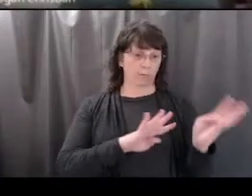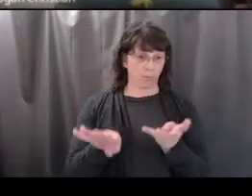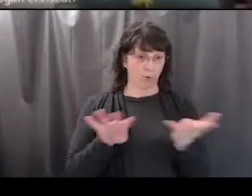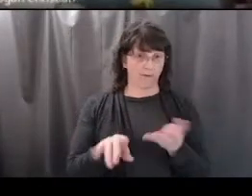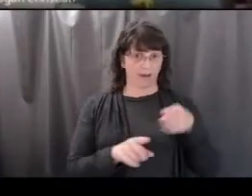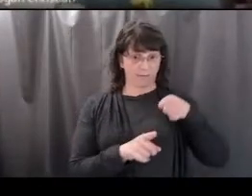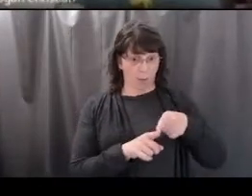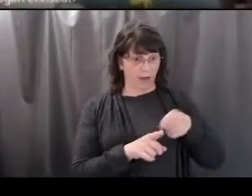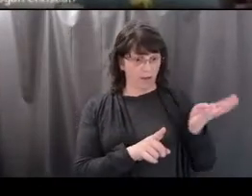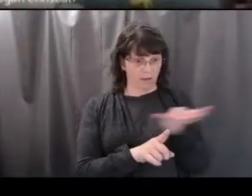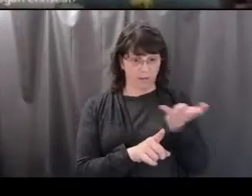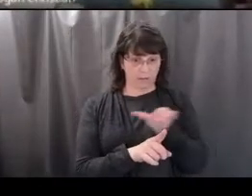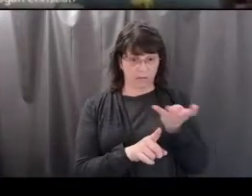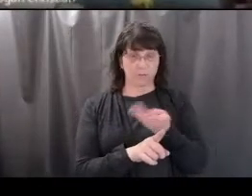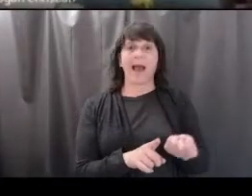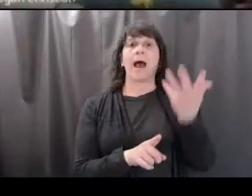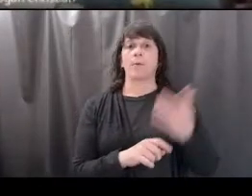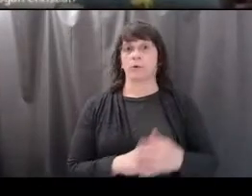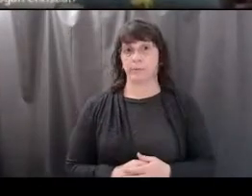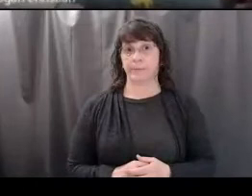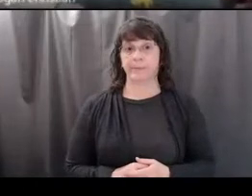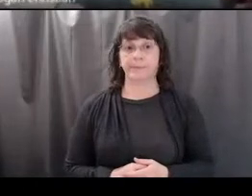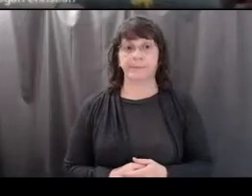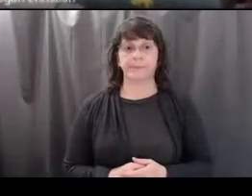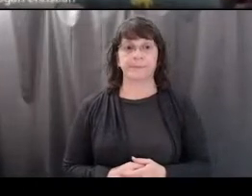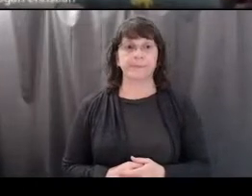in a given number of time.